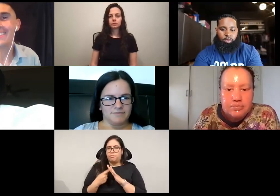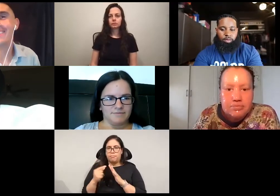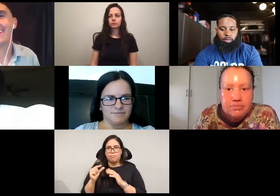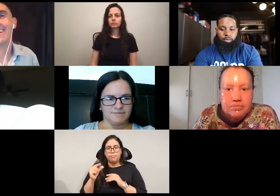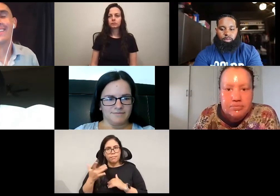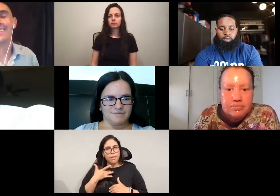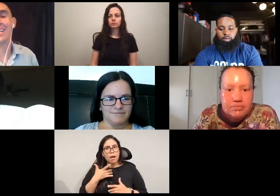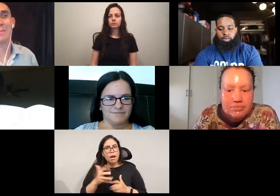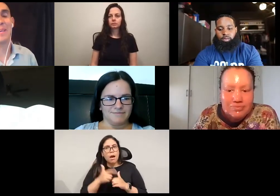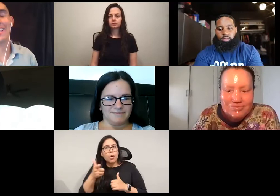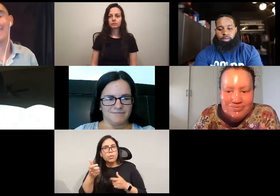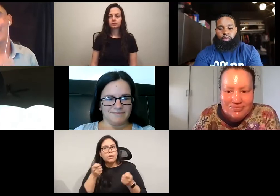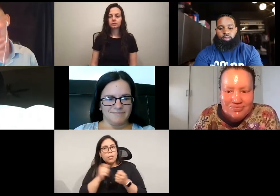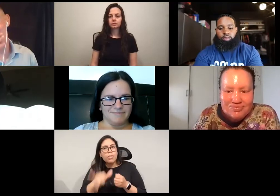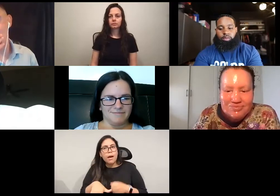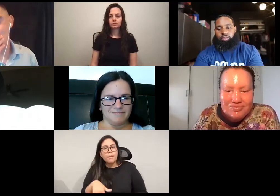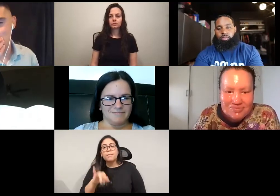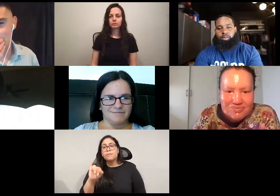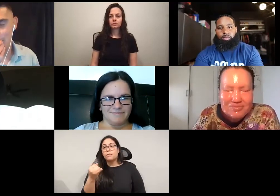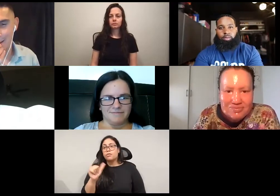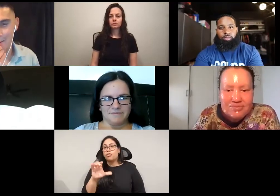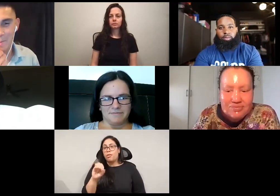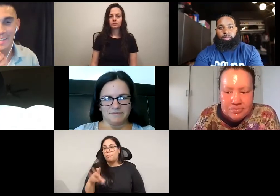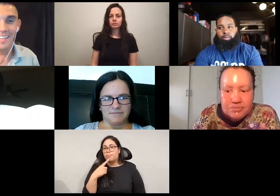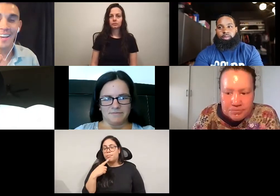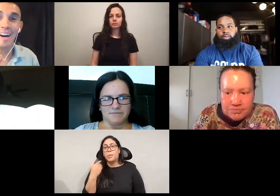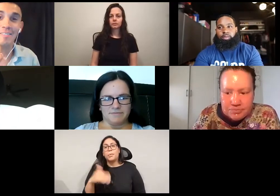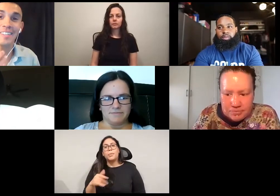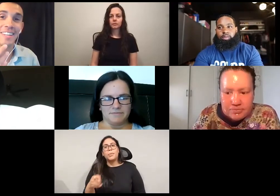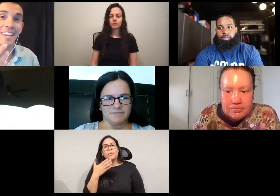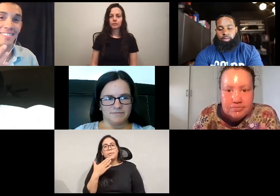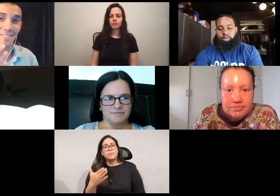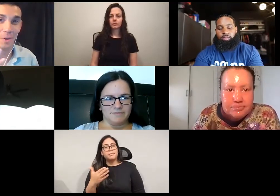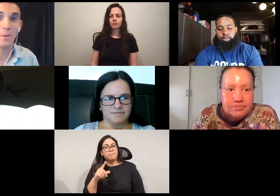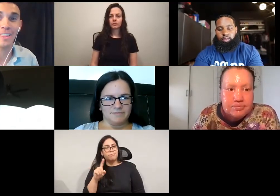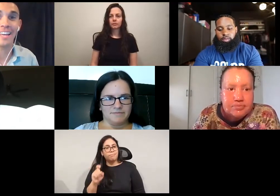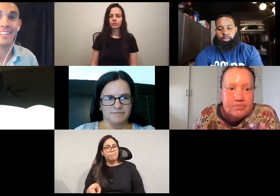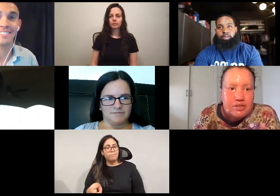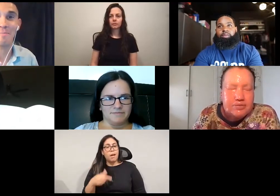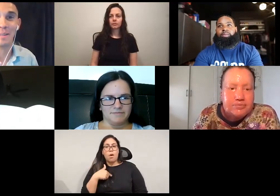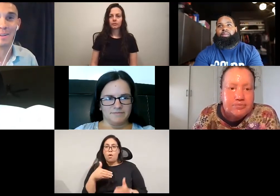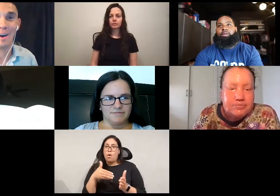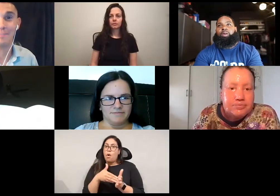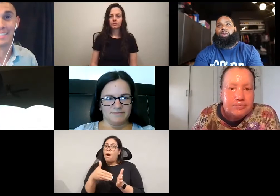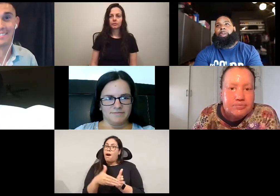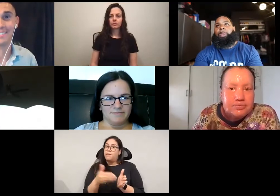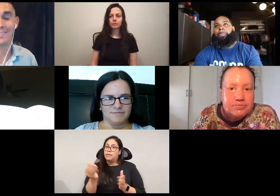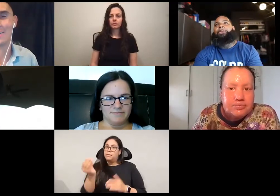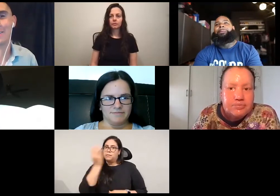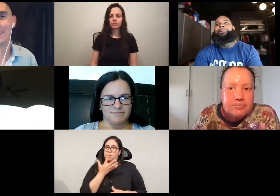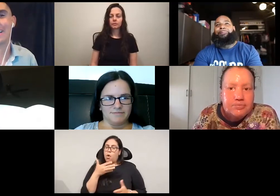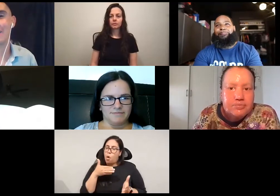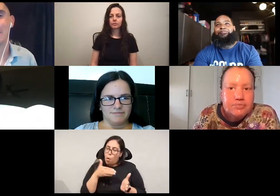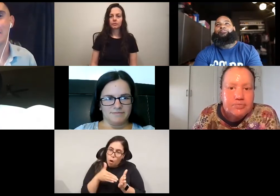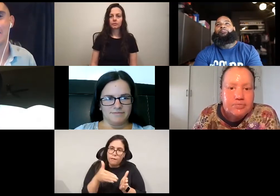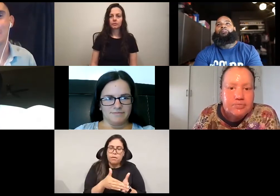This is Jacob speaking. This is a good question because I often get told that statement often. You